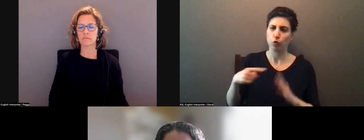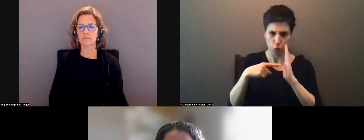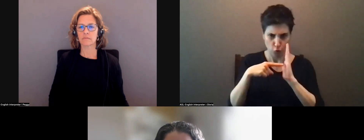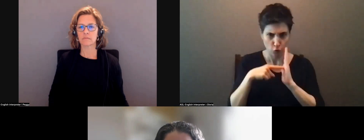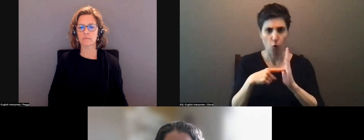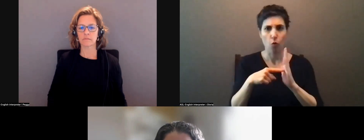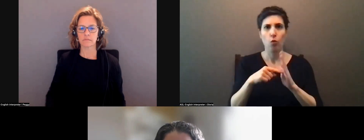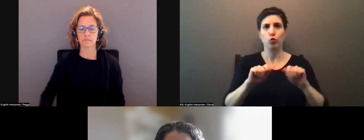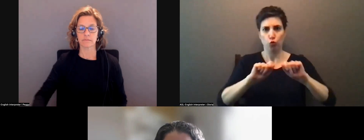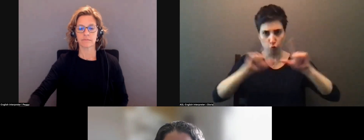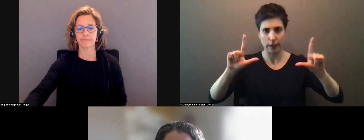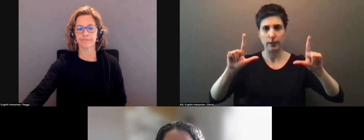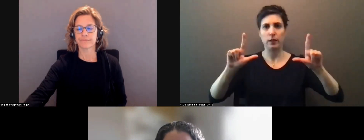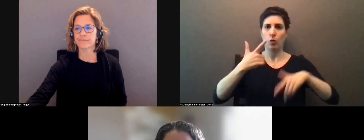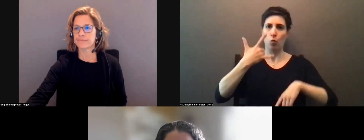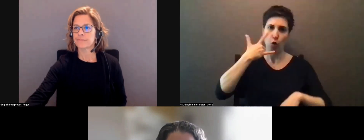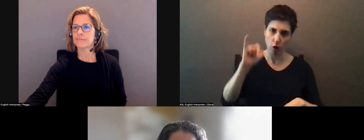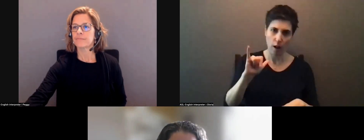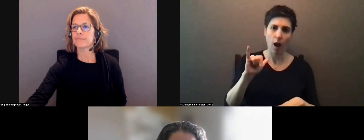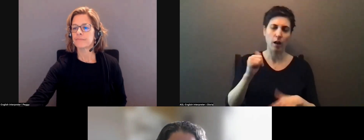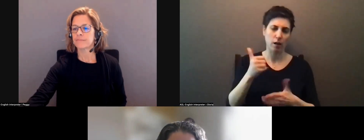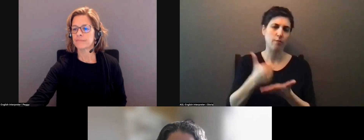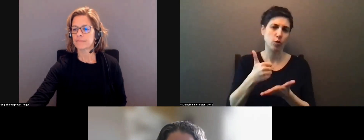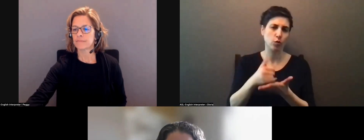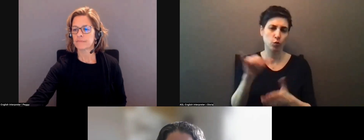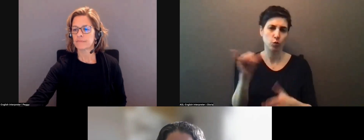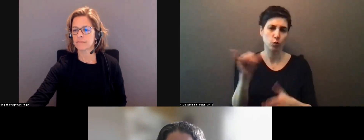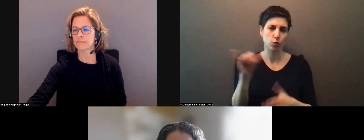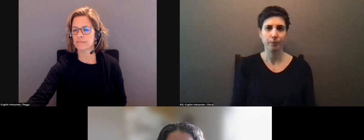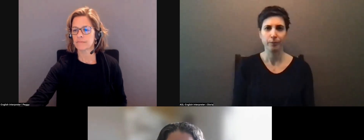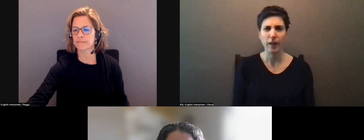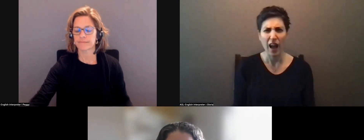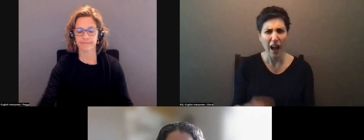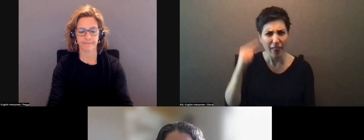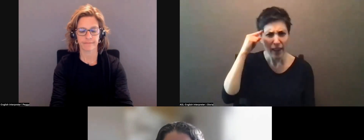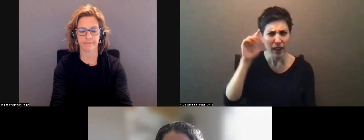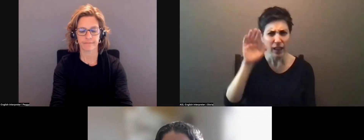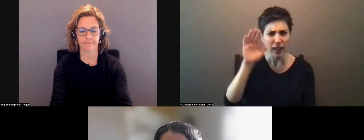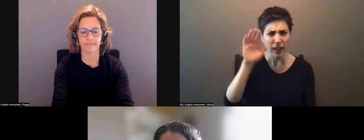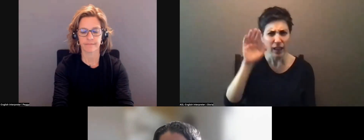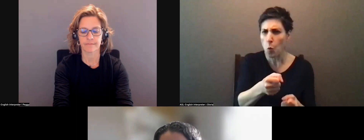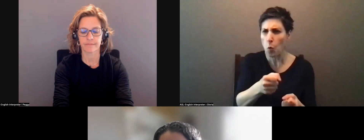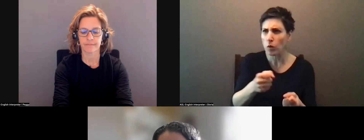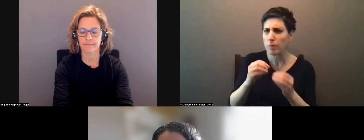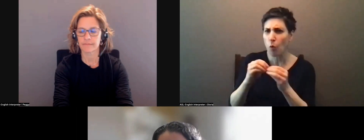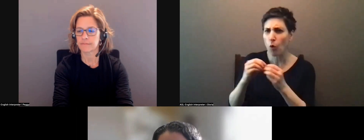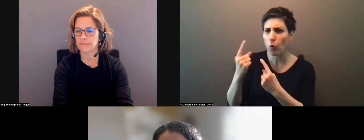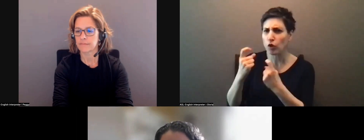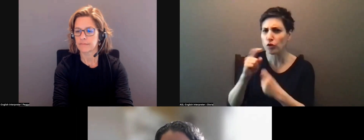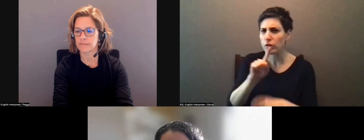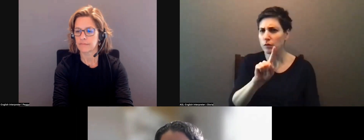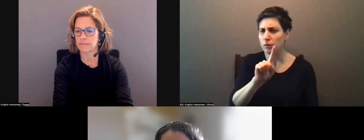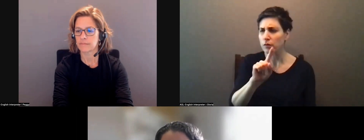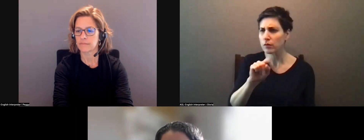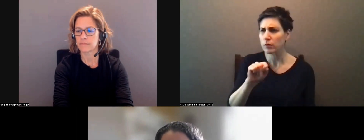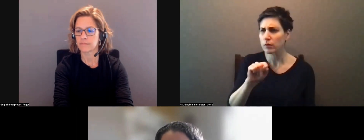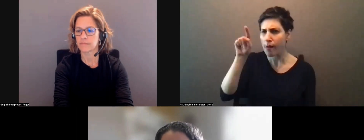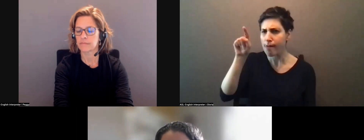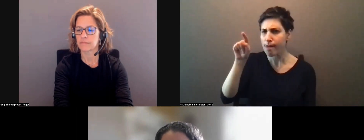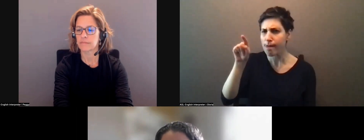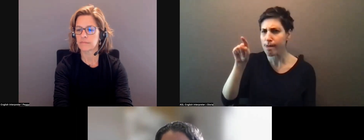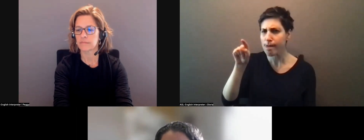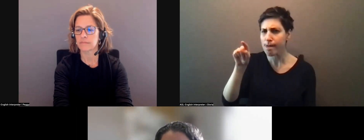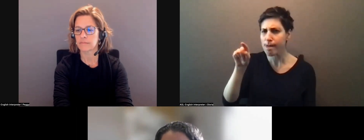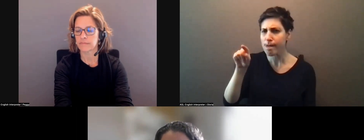the screen too. So that's great. I think there's another question. But